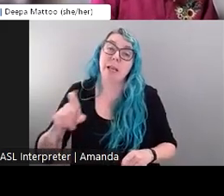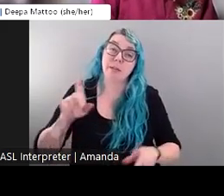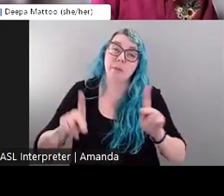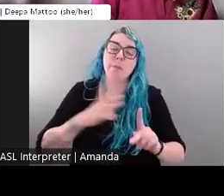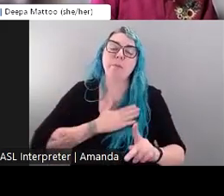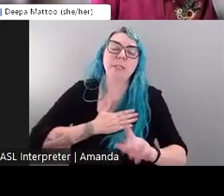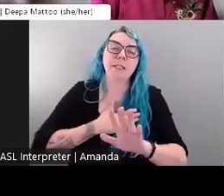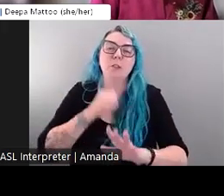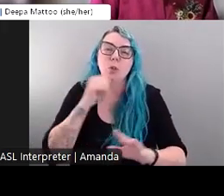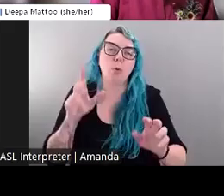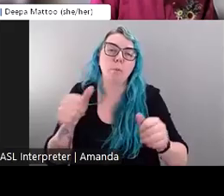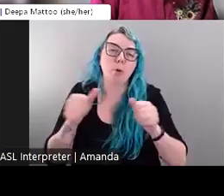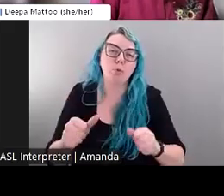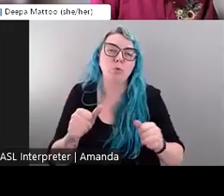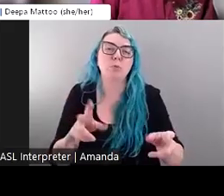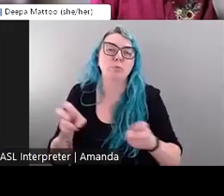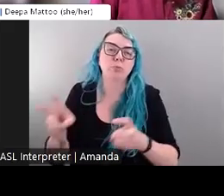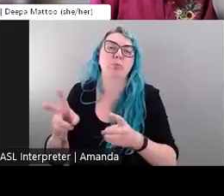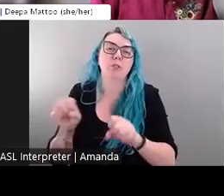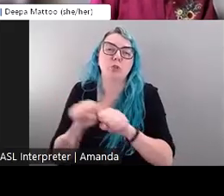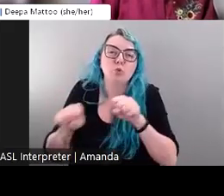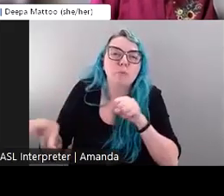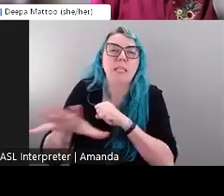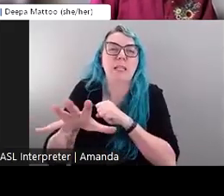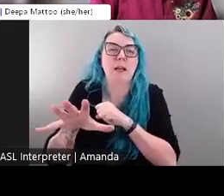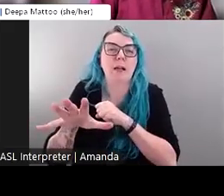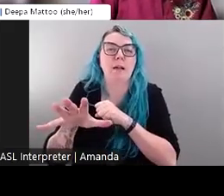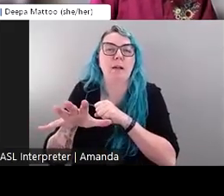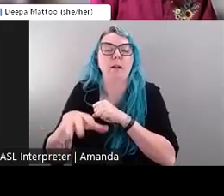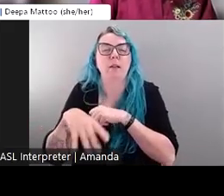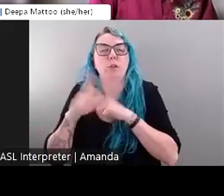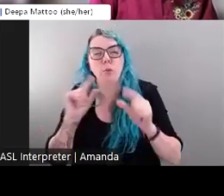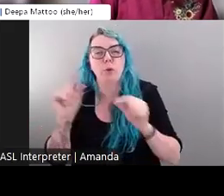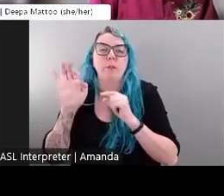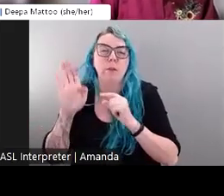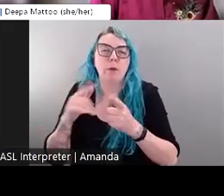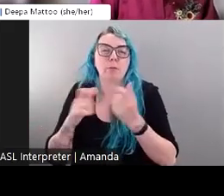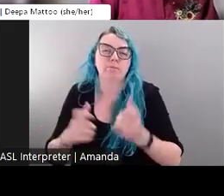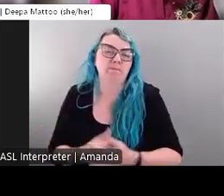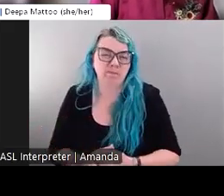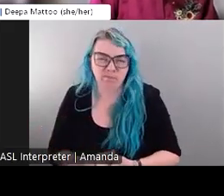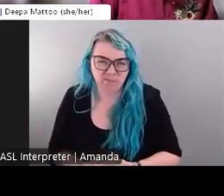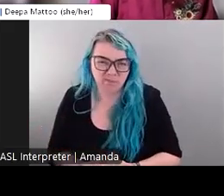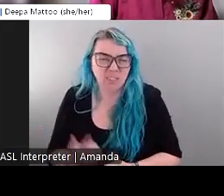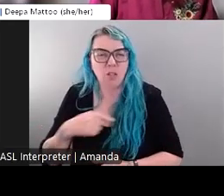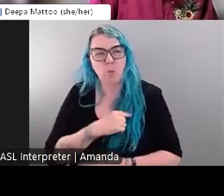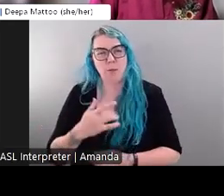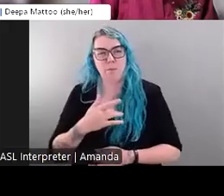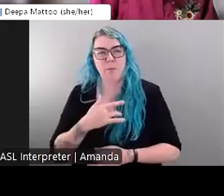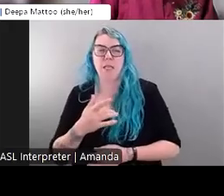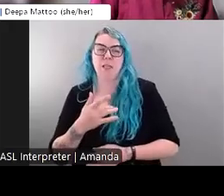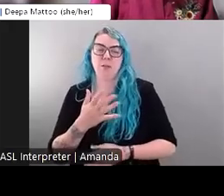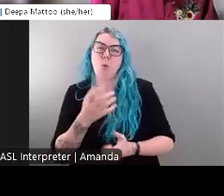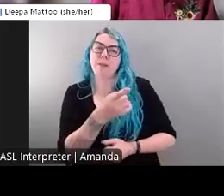community of survivors right in their hands, and we try not to do too much of putting it in public domain,